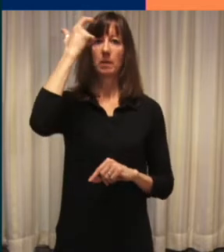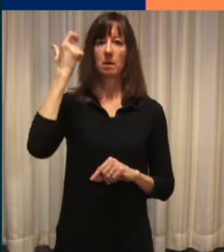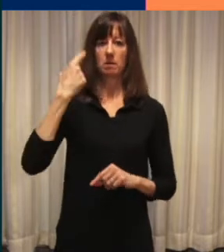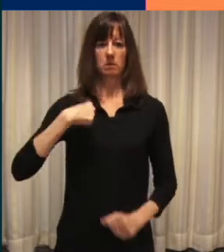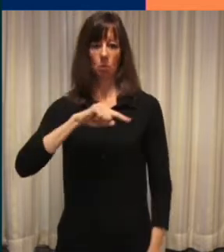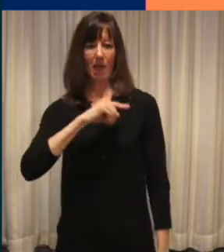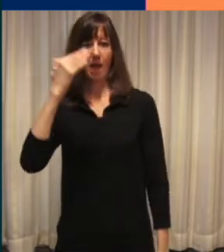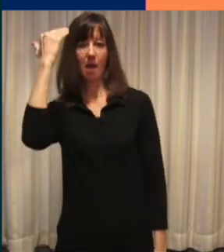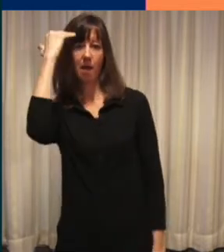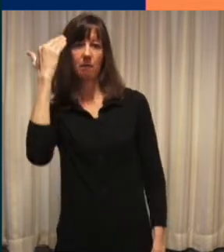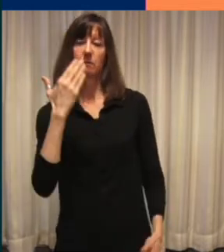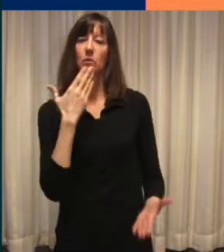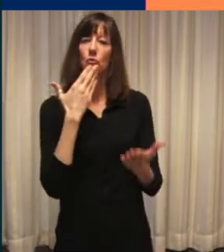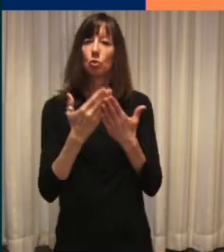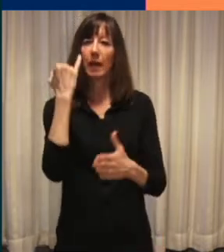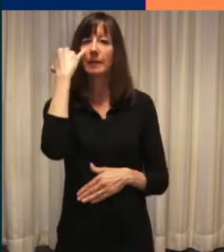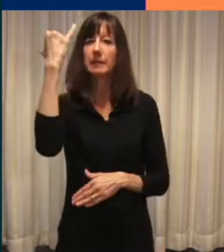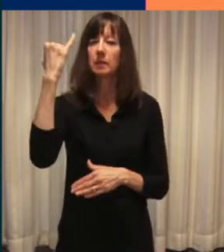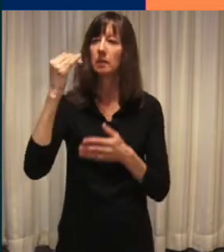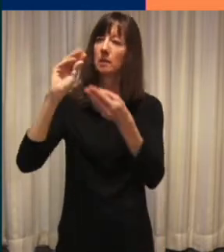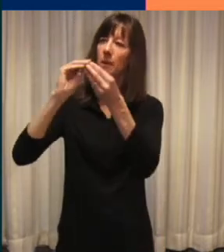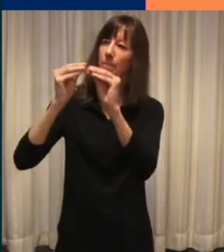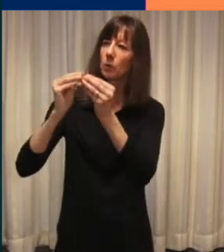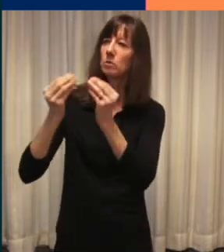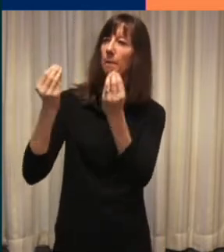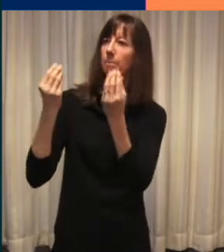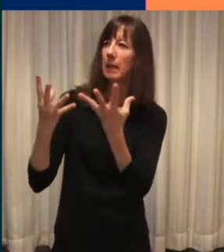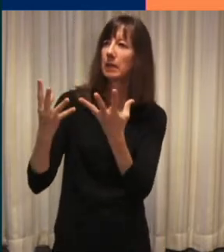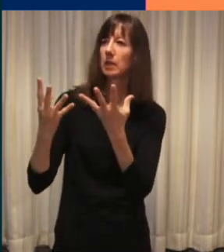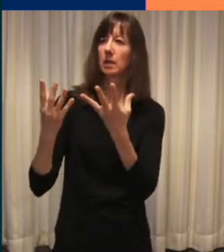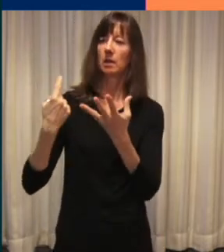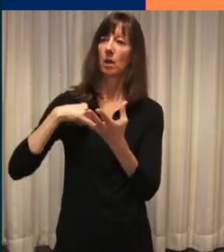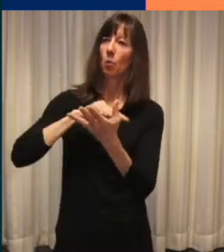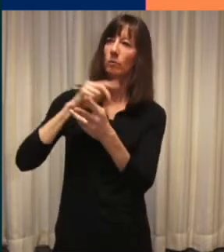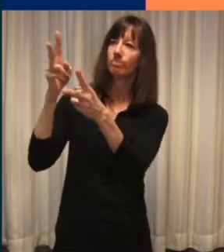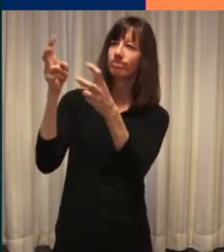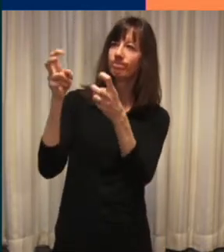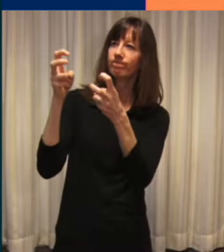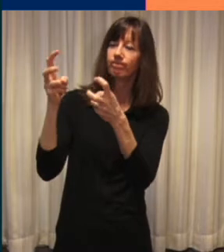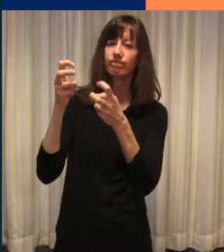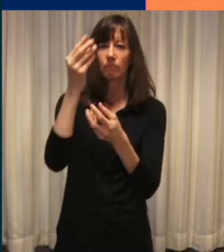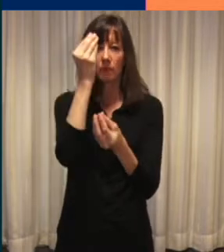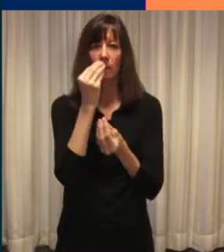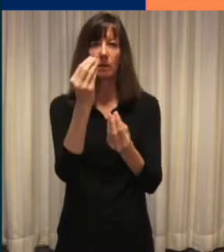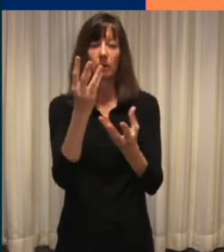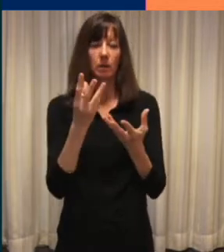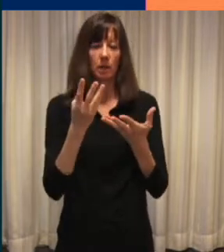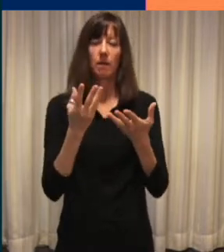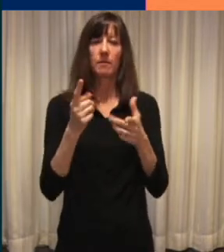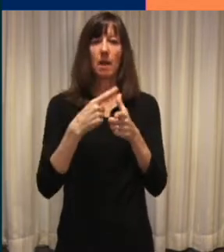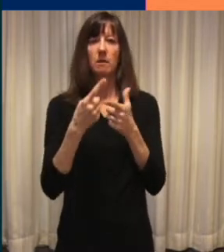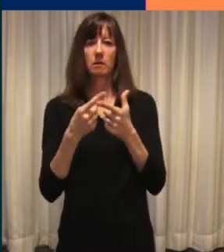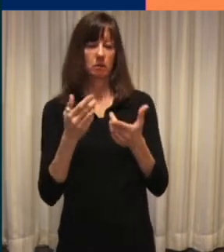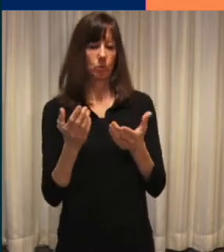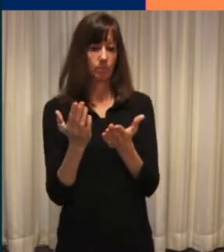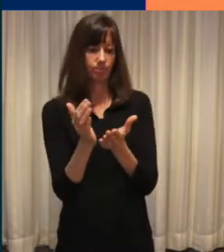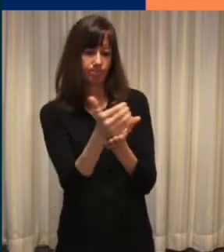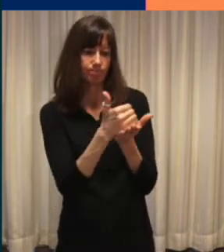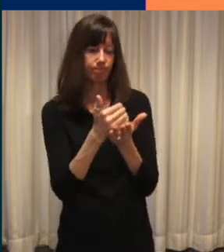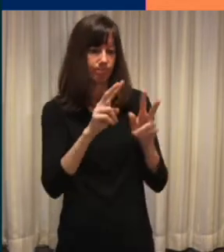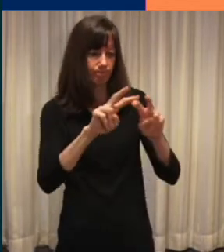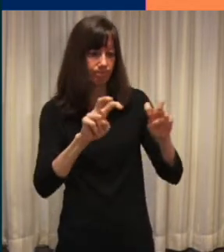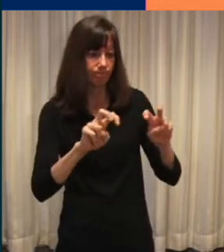numbers, and we're using that to inform our planning. Just a few quick, just so you understand the assumptions behind these numbers, because I